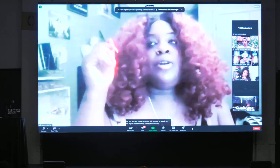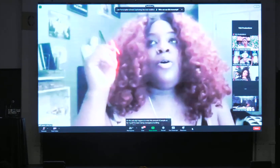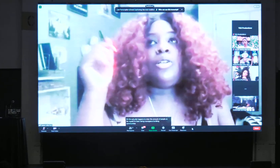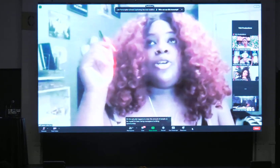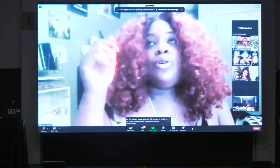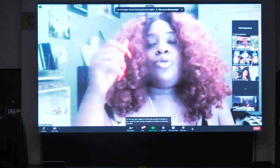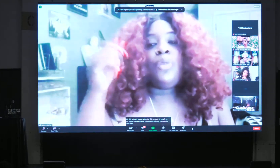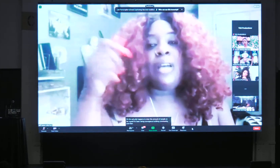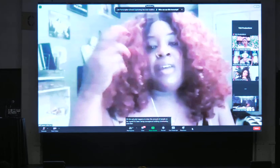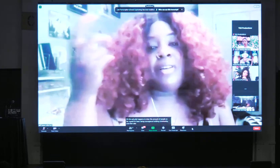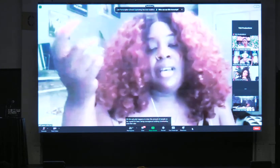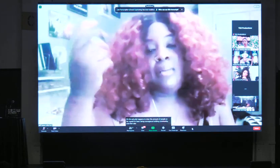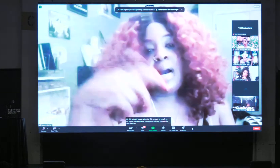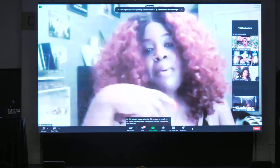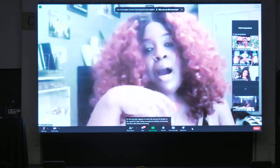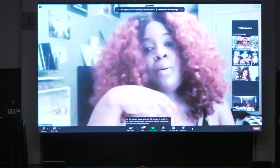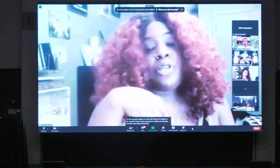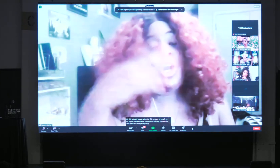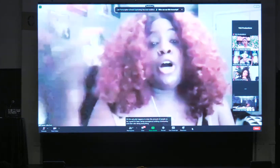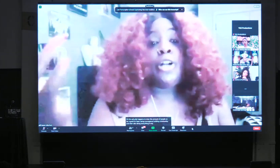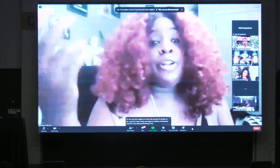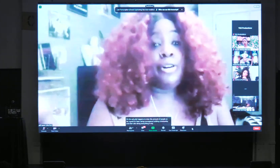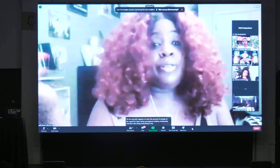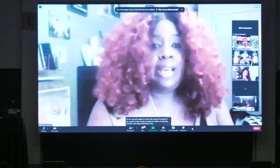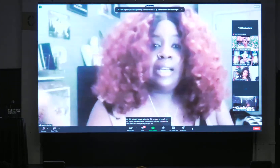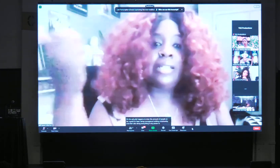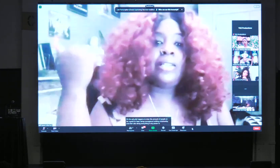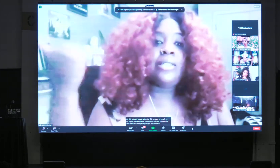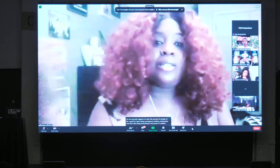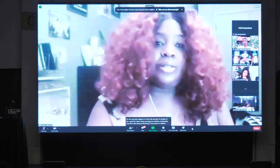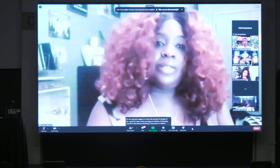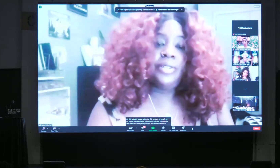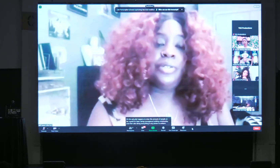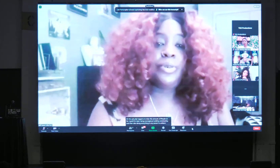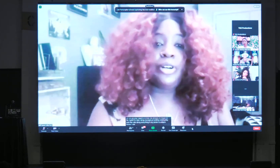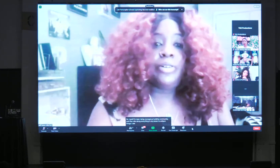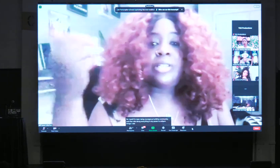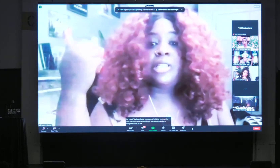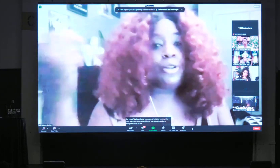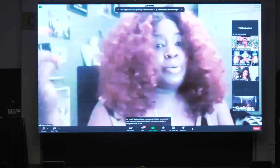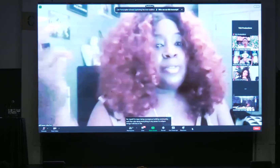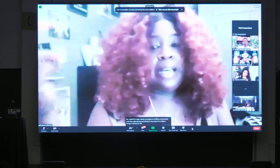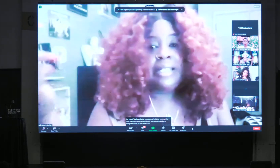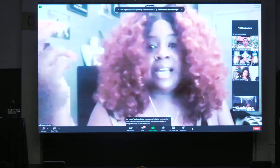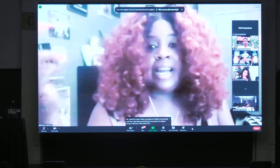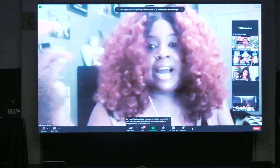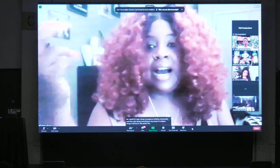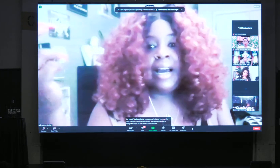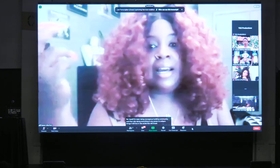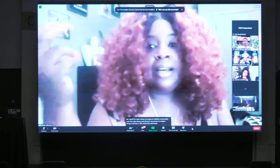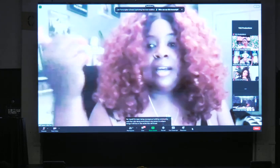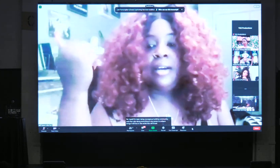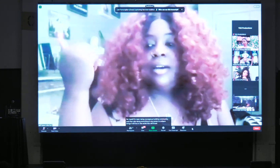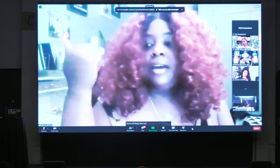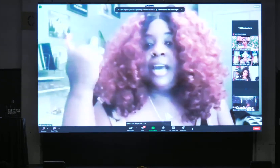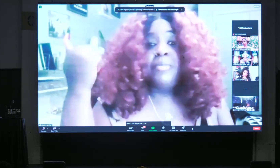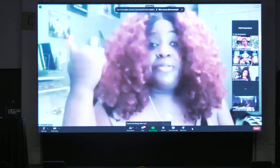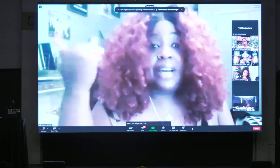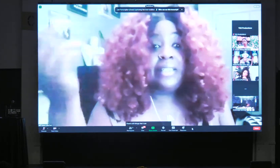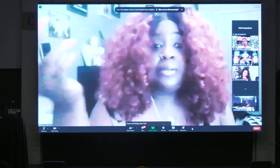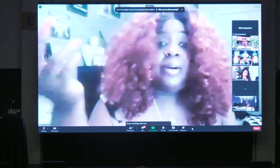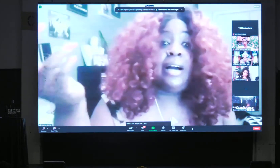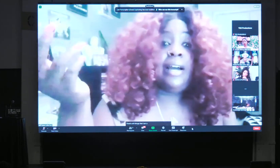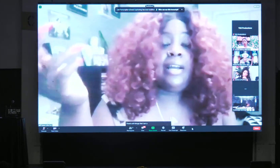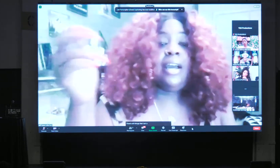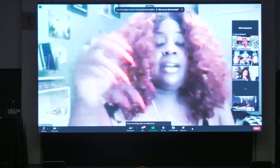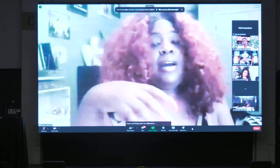then also doing everything in my power to unlearn things. I still live in this world. There's still things that I am